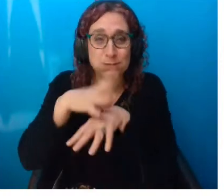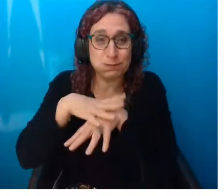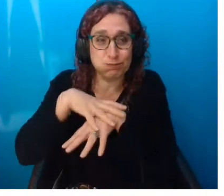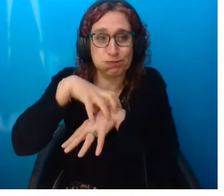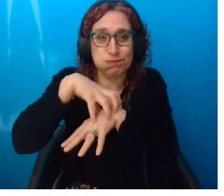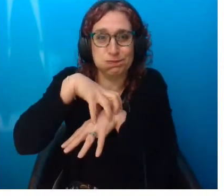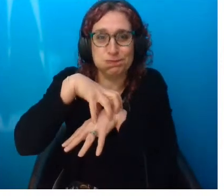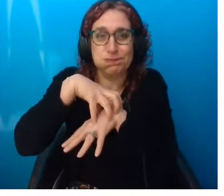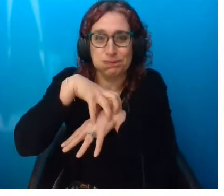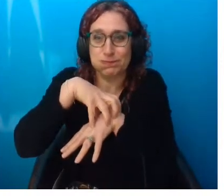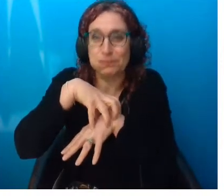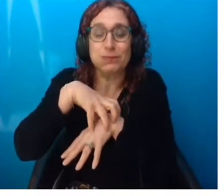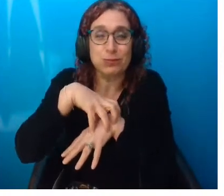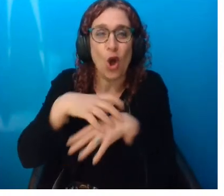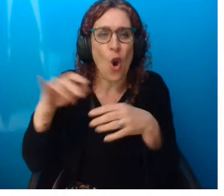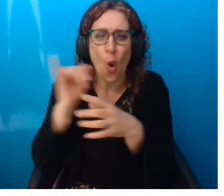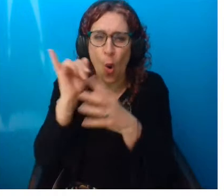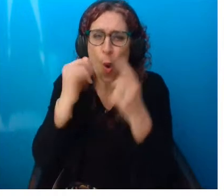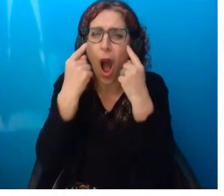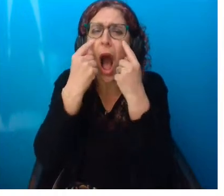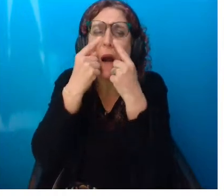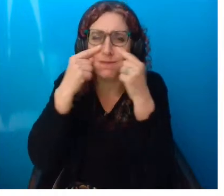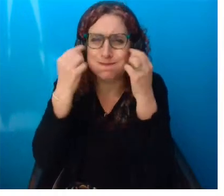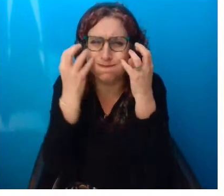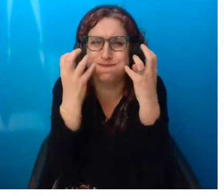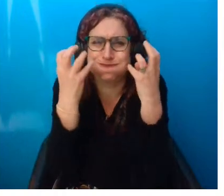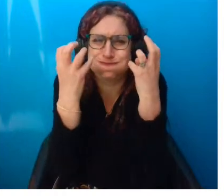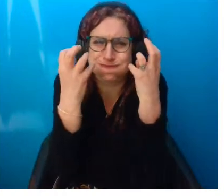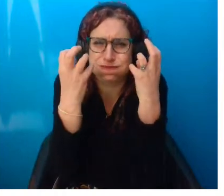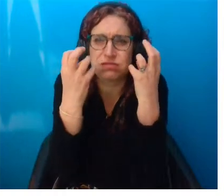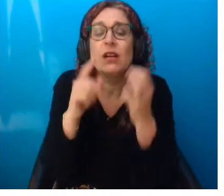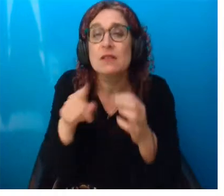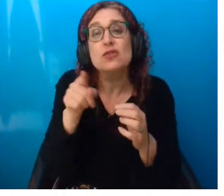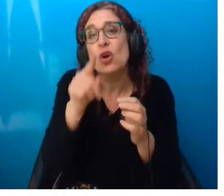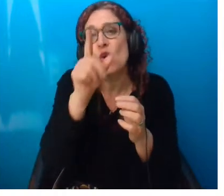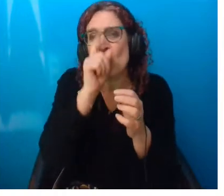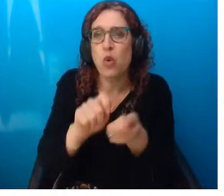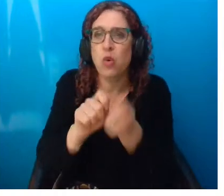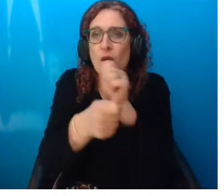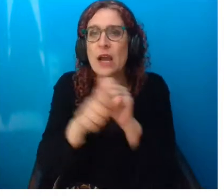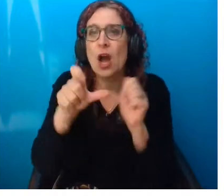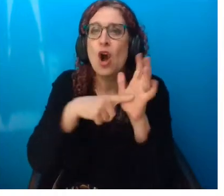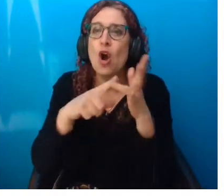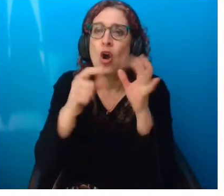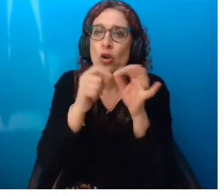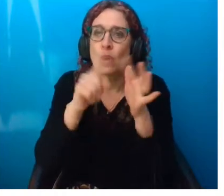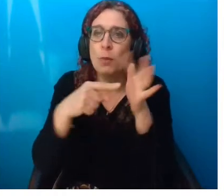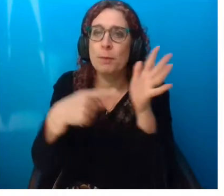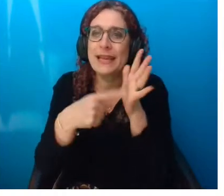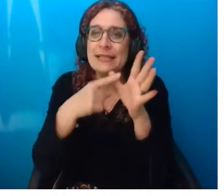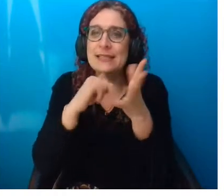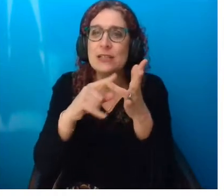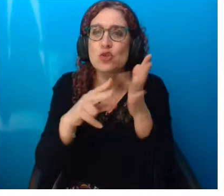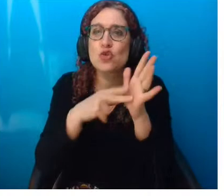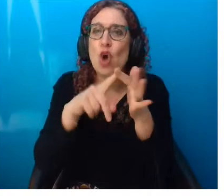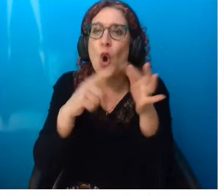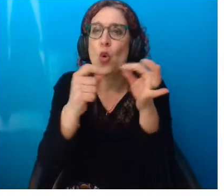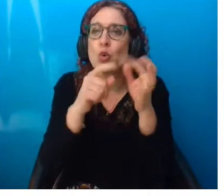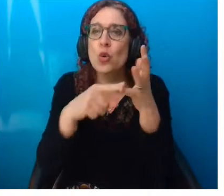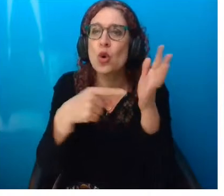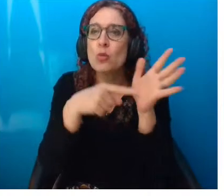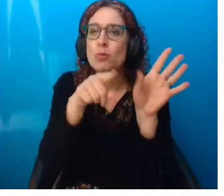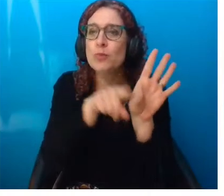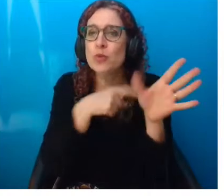around the eyes, then a moderately potent steroid such as clobetasol butyrate can be used for a few